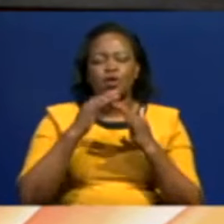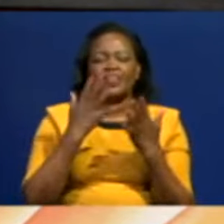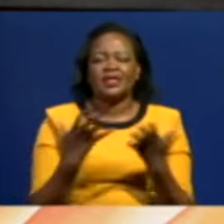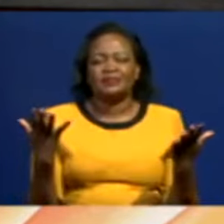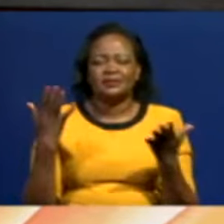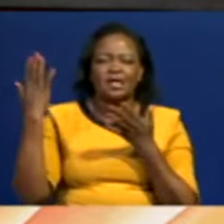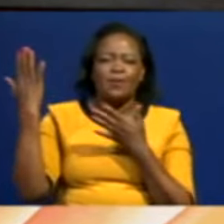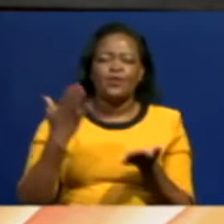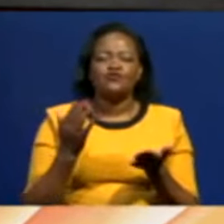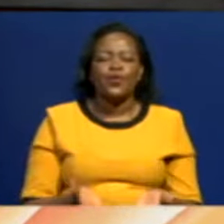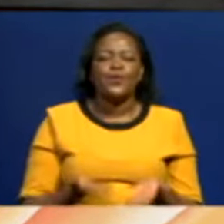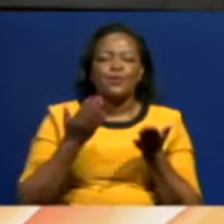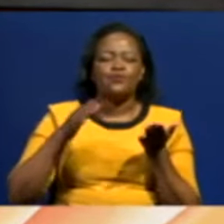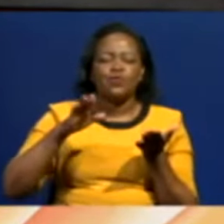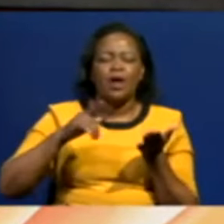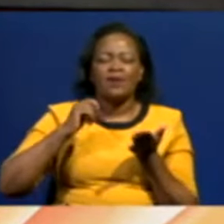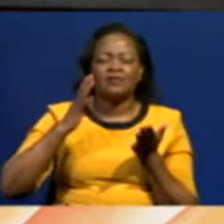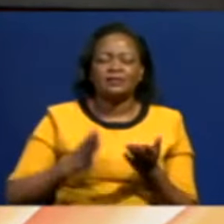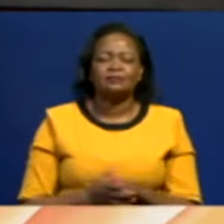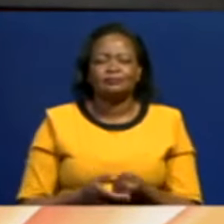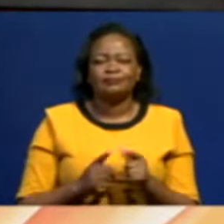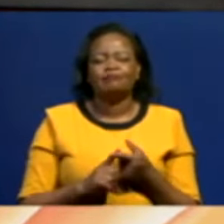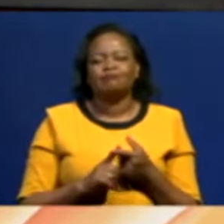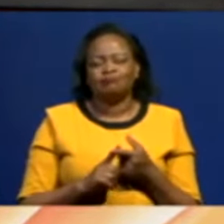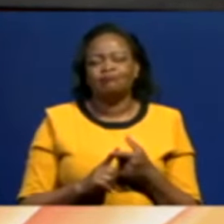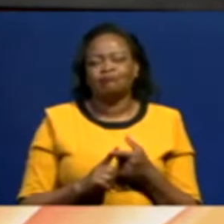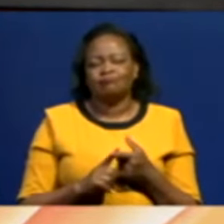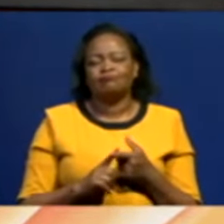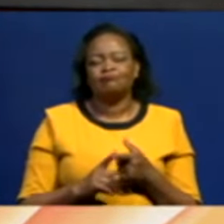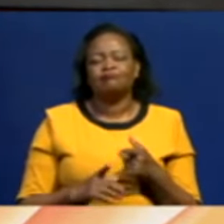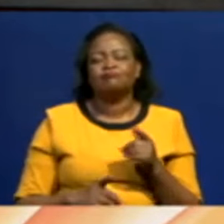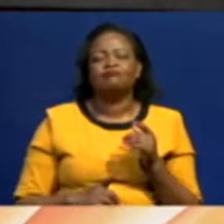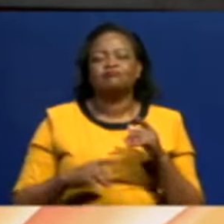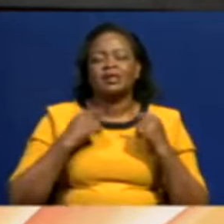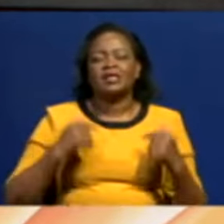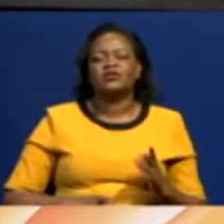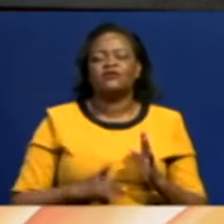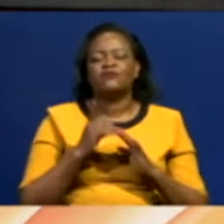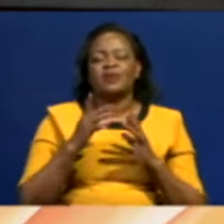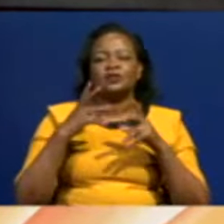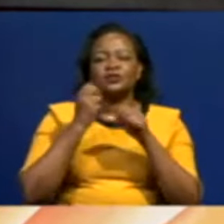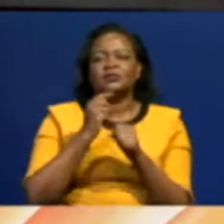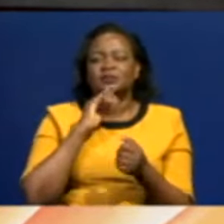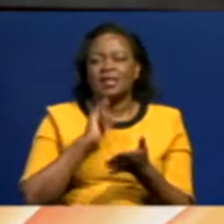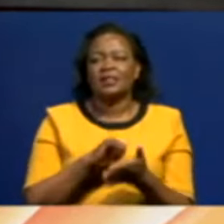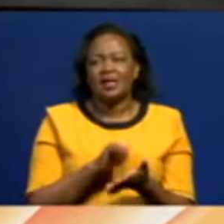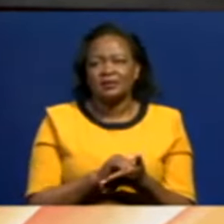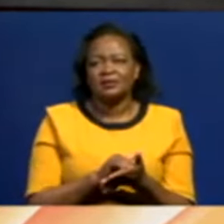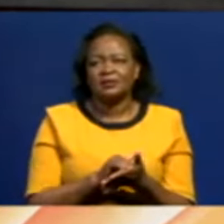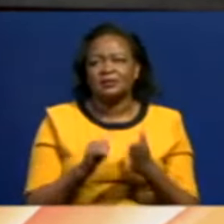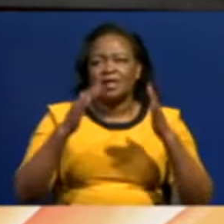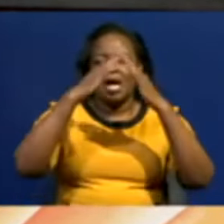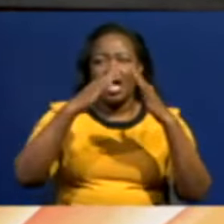to promote local manufacturers. Chinese Property Developers Association Kenya Chair Zhang Jiaping says